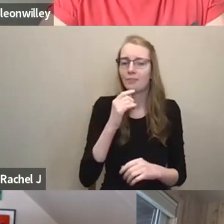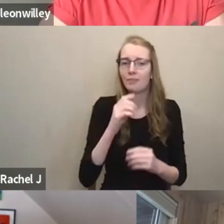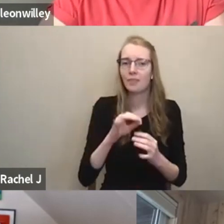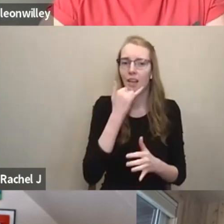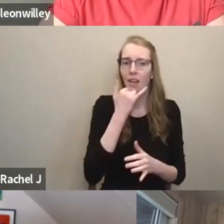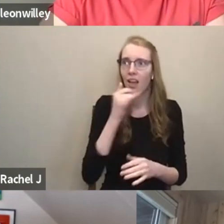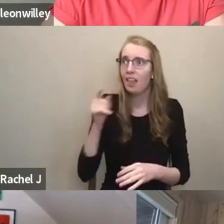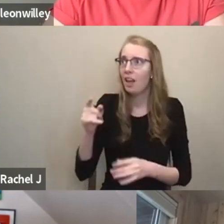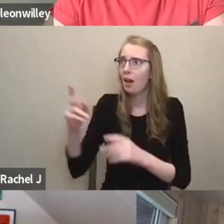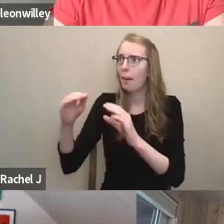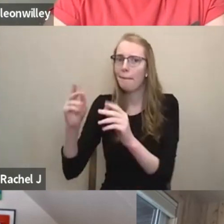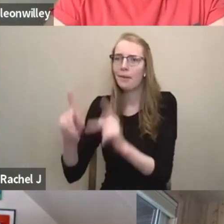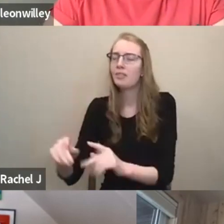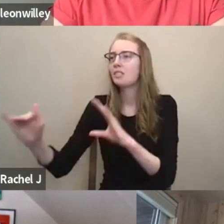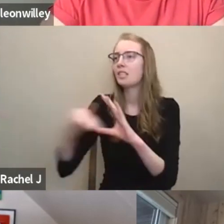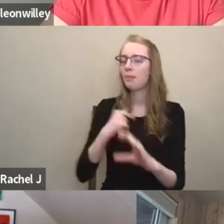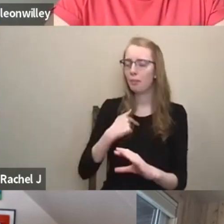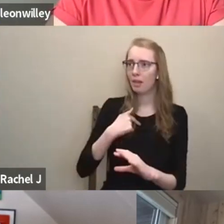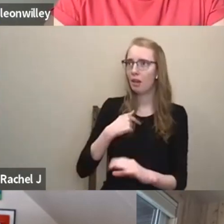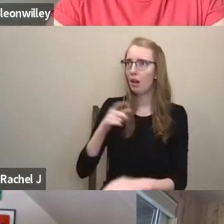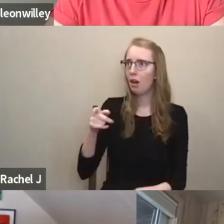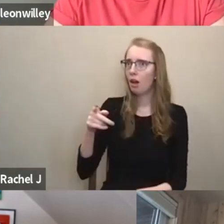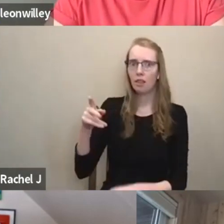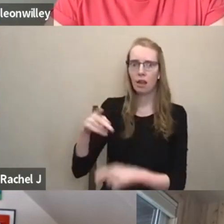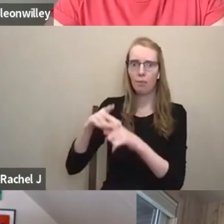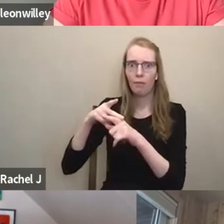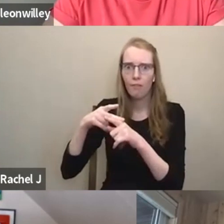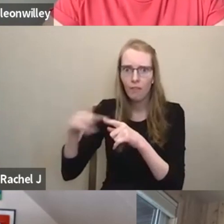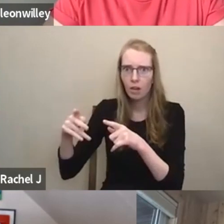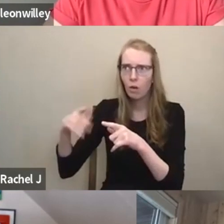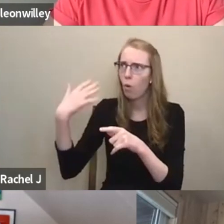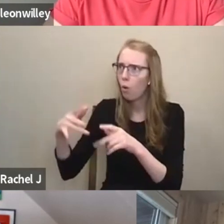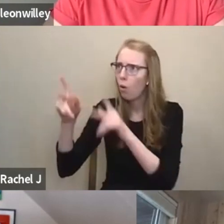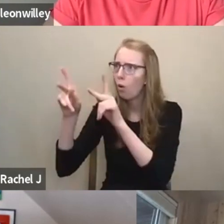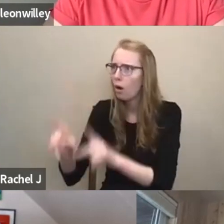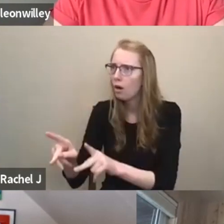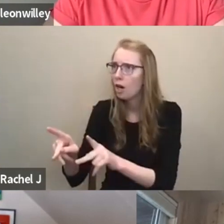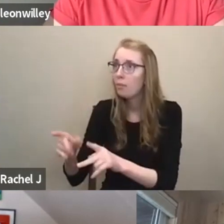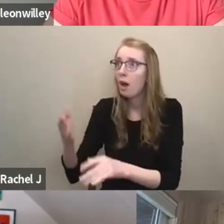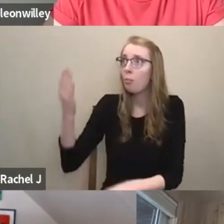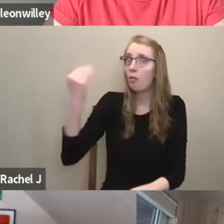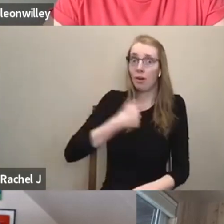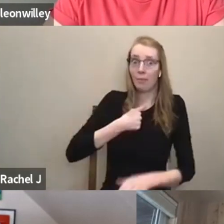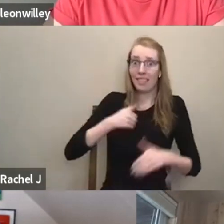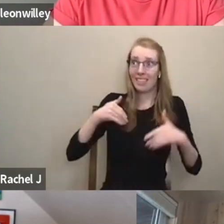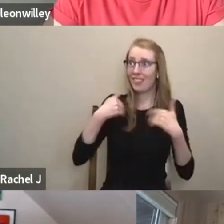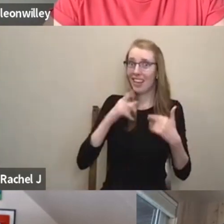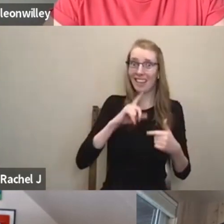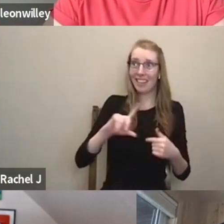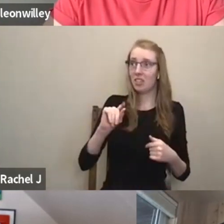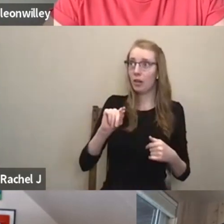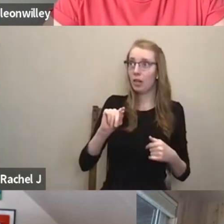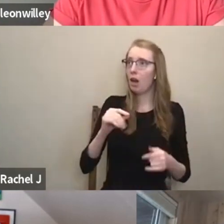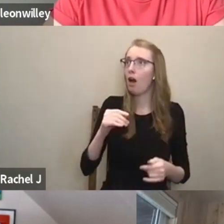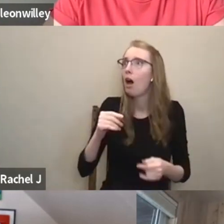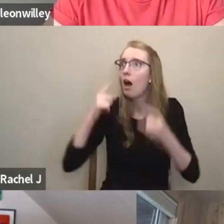just casually email me now, it blows my mind. I couldn't have conceived of that when I was just